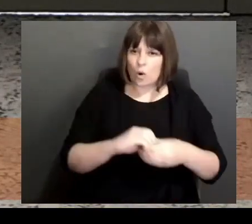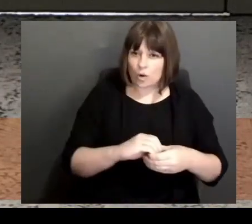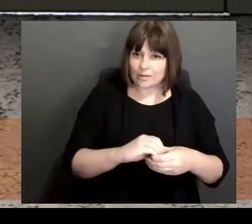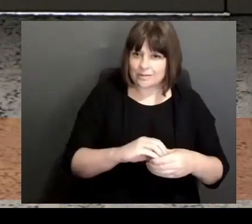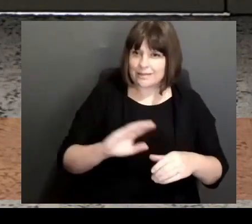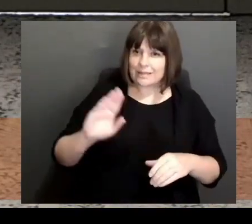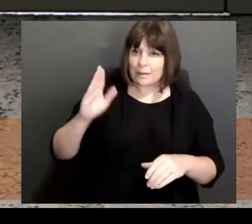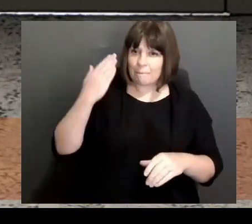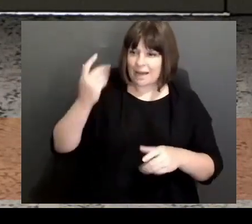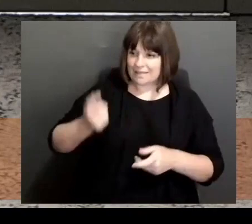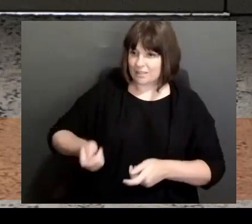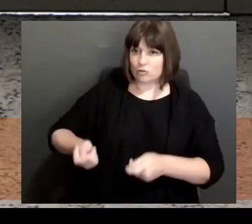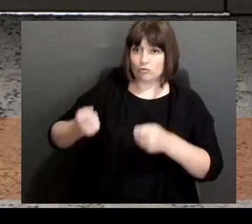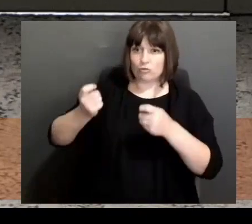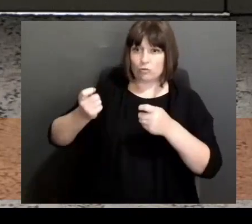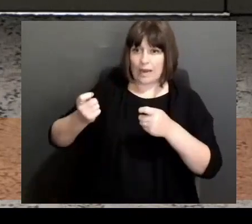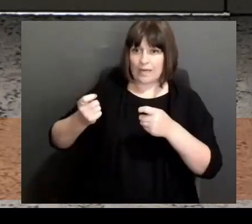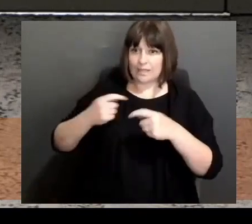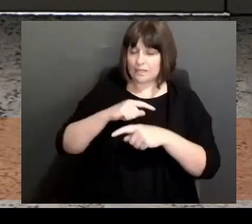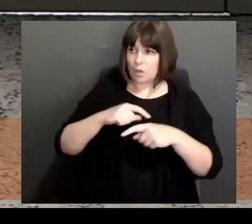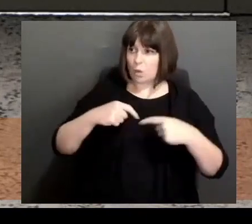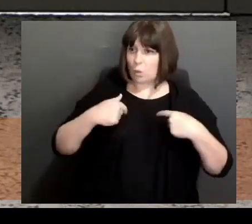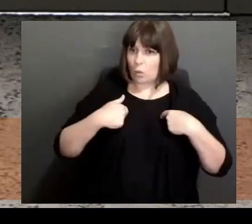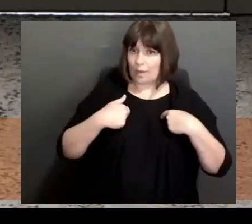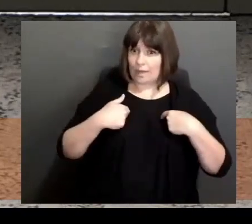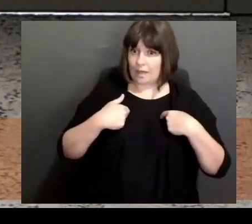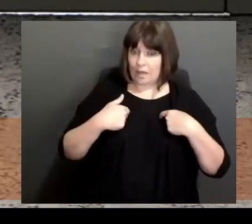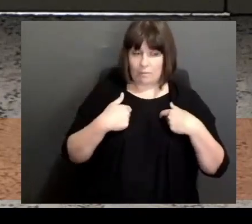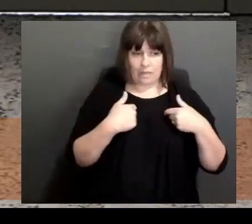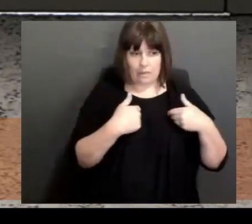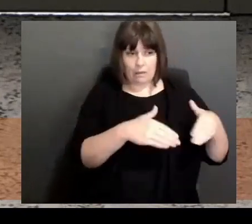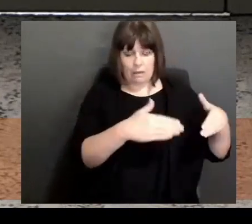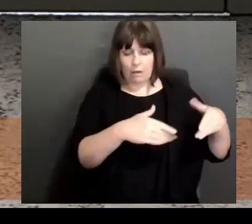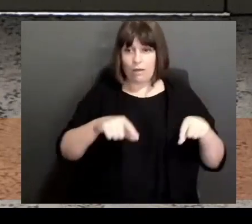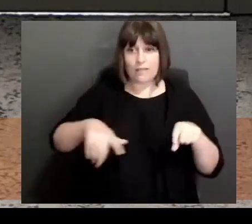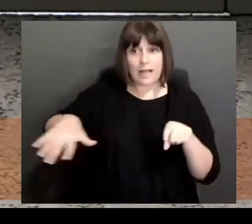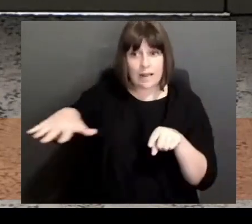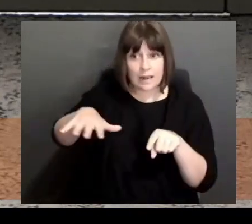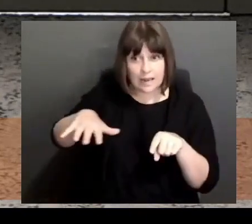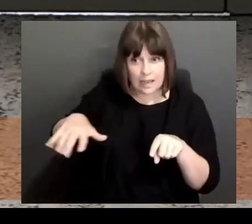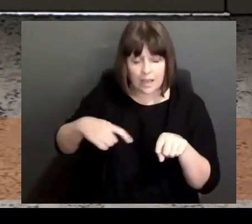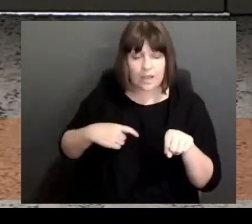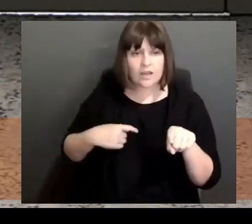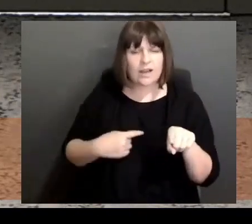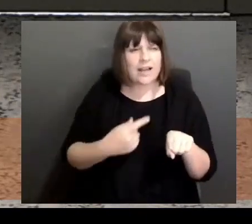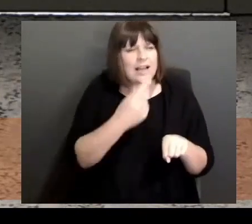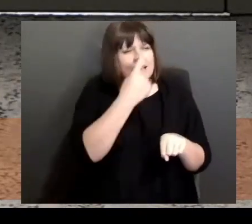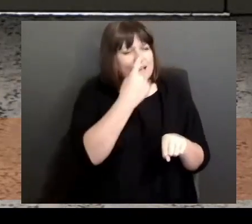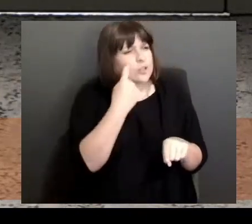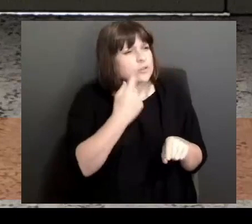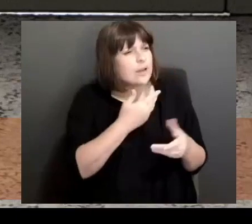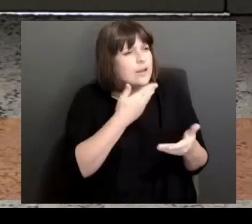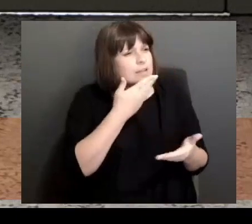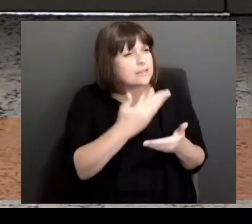I'm sorry, can you just say... Yep. I'll reframe it. Yep. Perhaps try to abbreviate it too quickly.